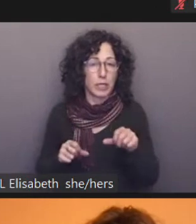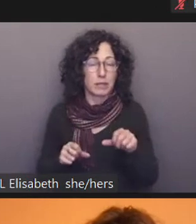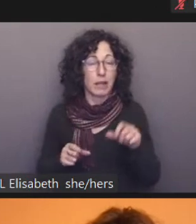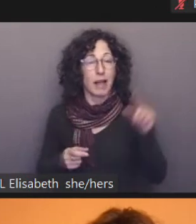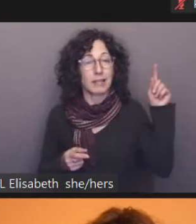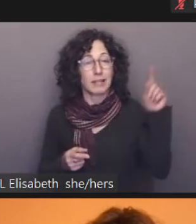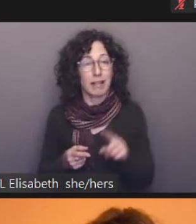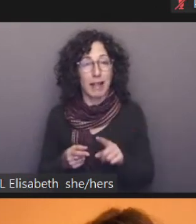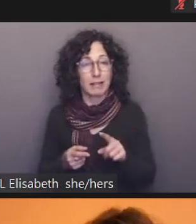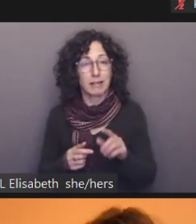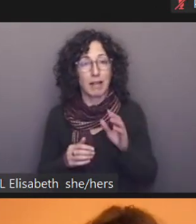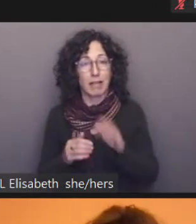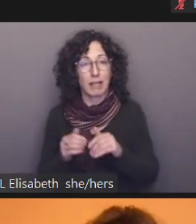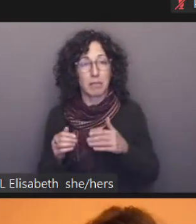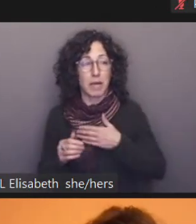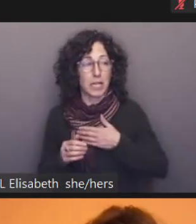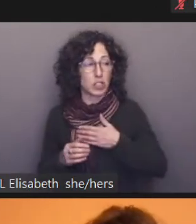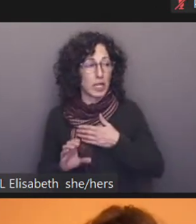still out there.